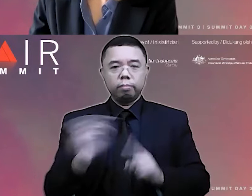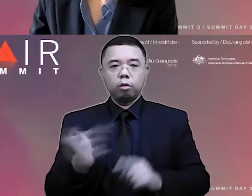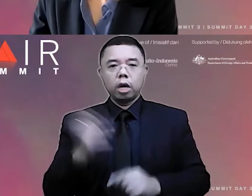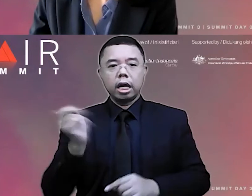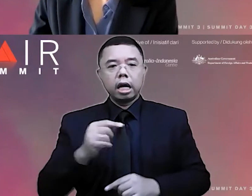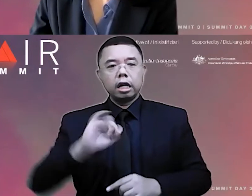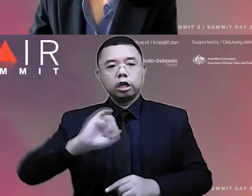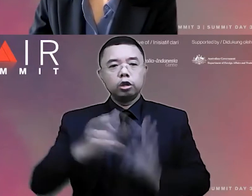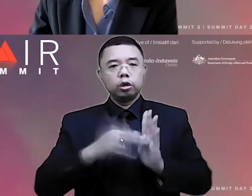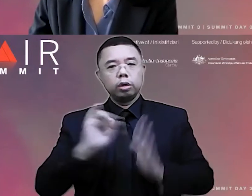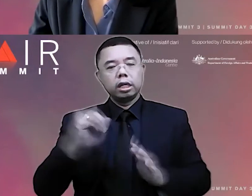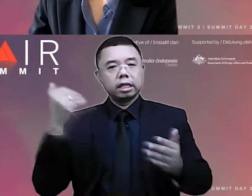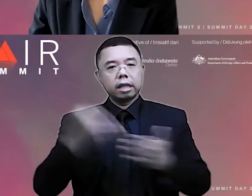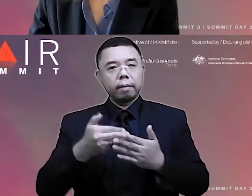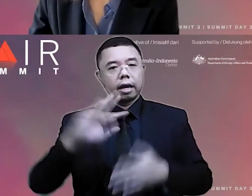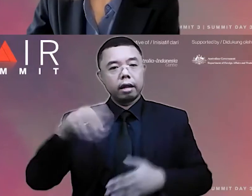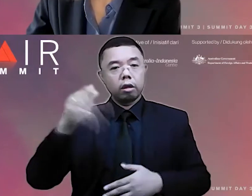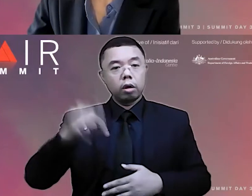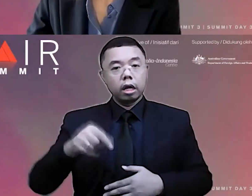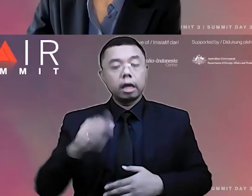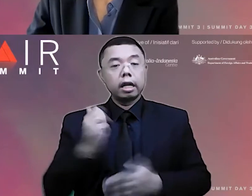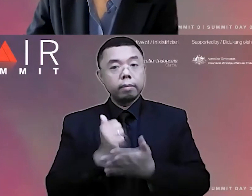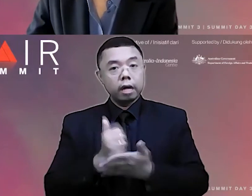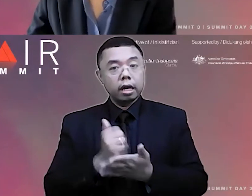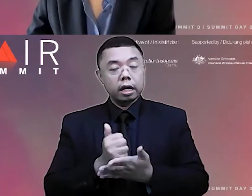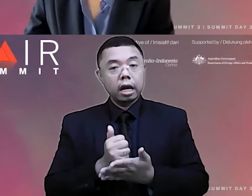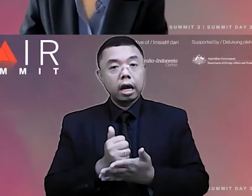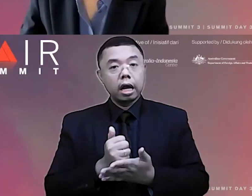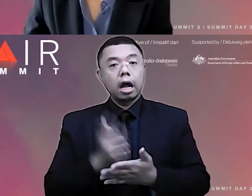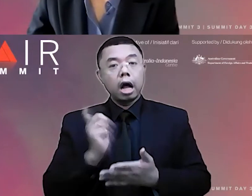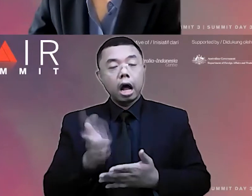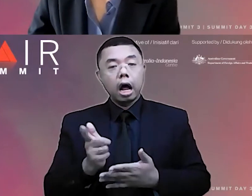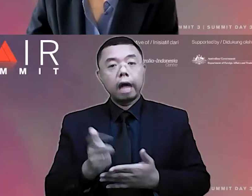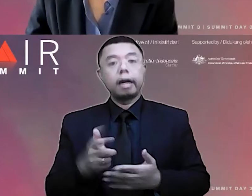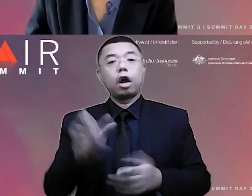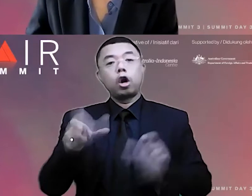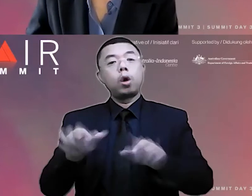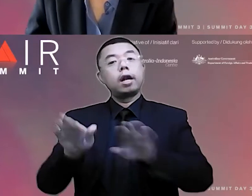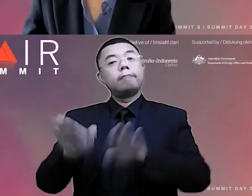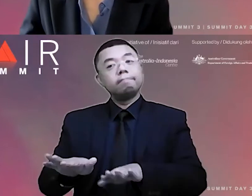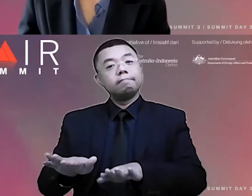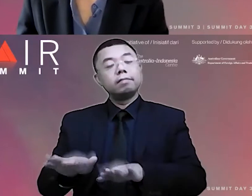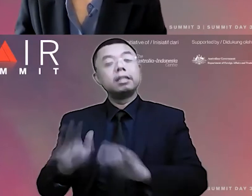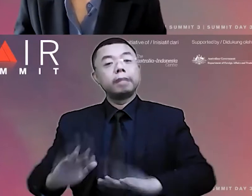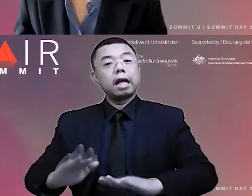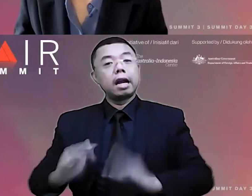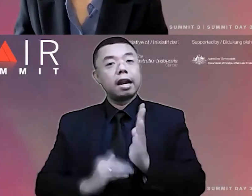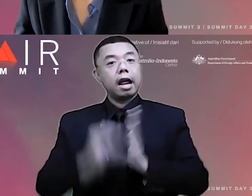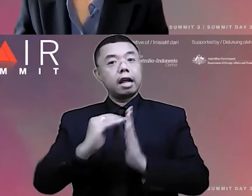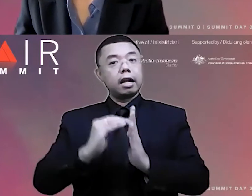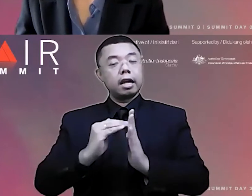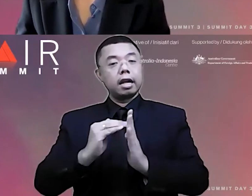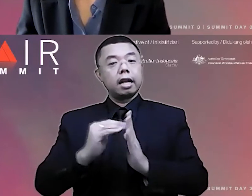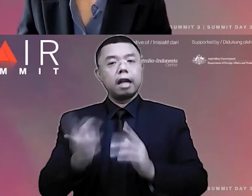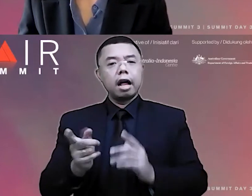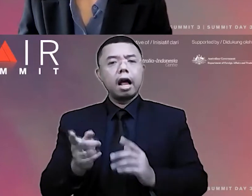actually staycation has been increasing, and because of the confidence is growing because of the vaccination, then people